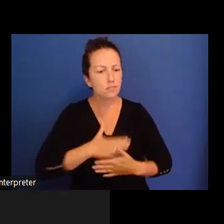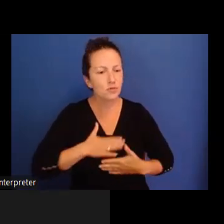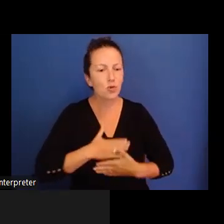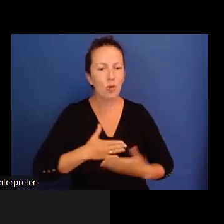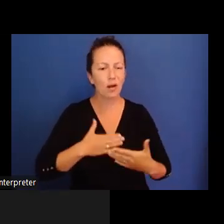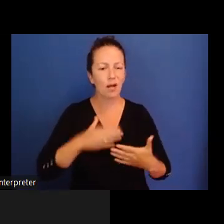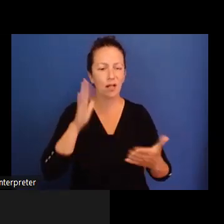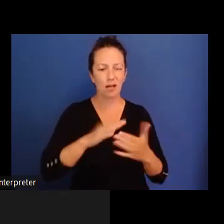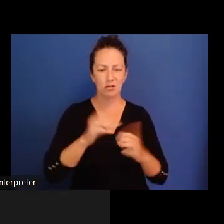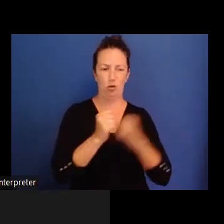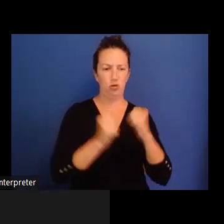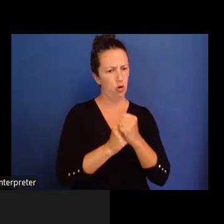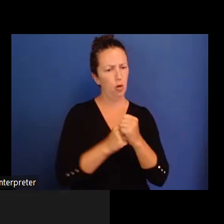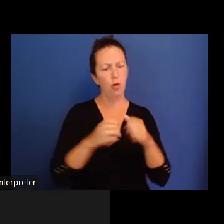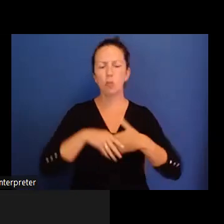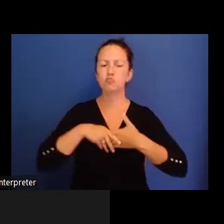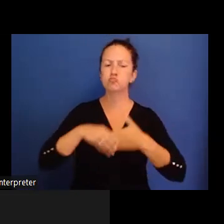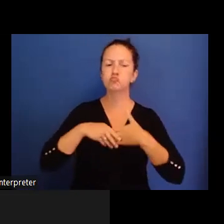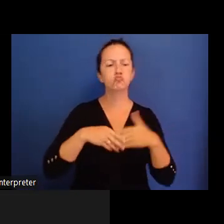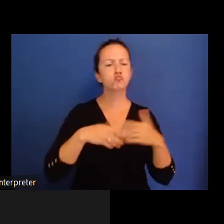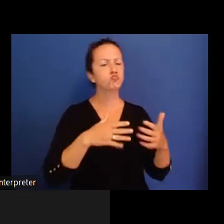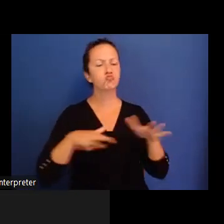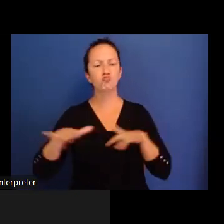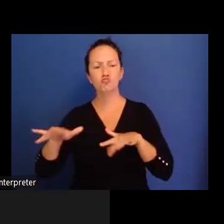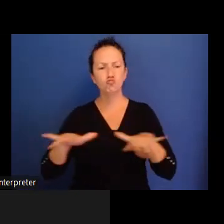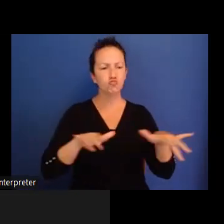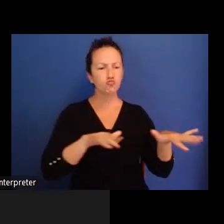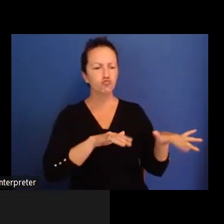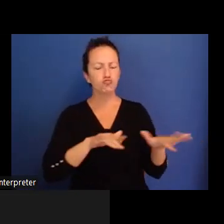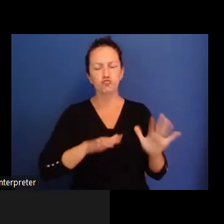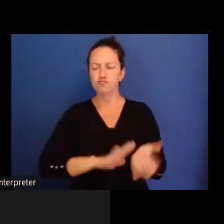unstructured situations using their